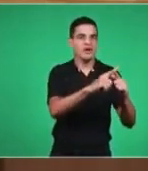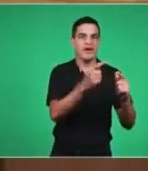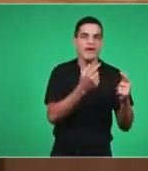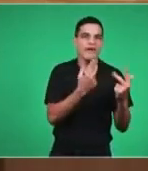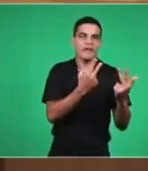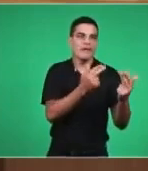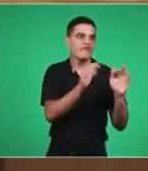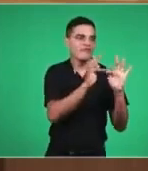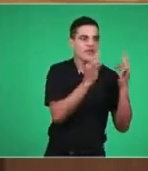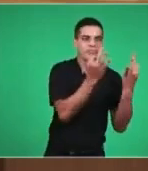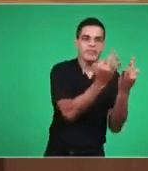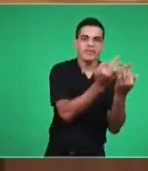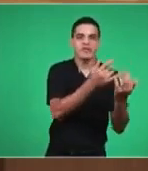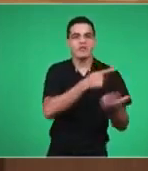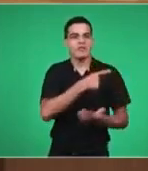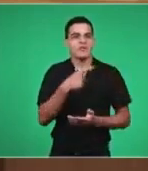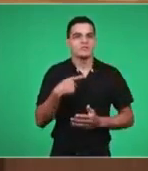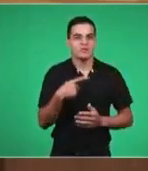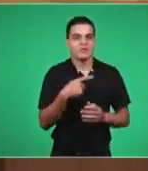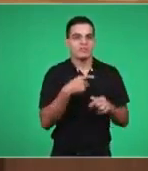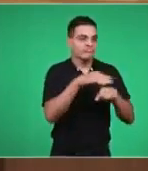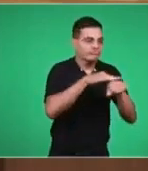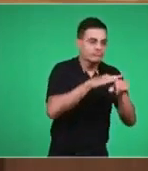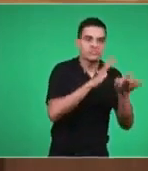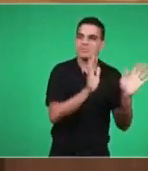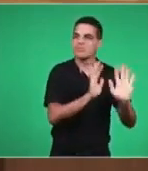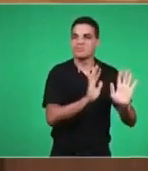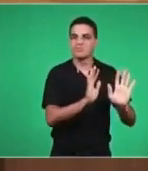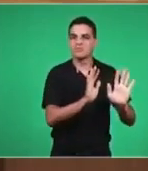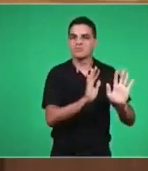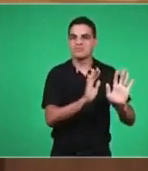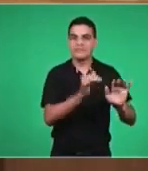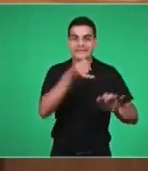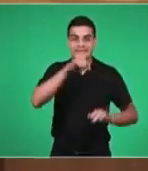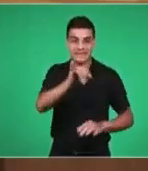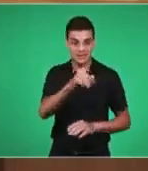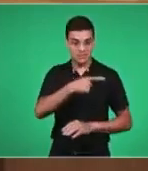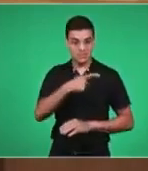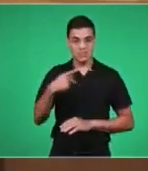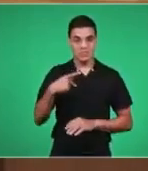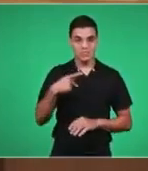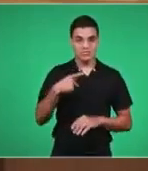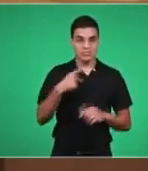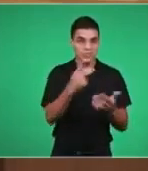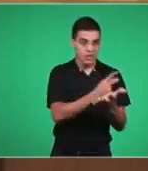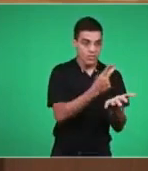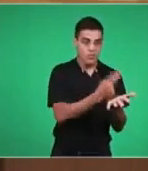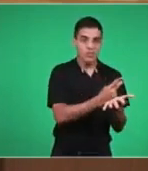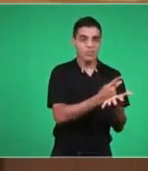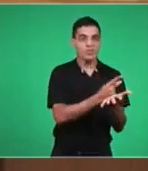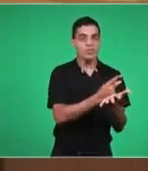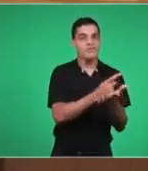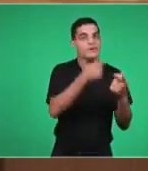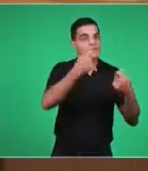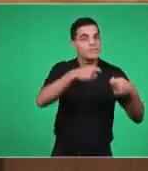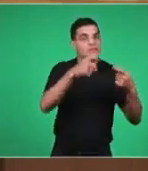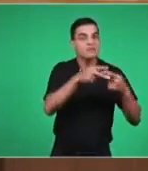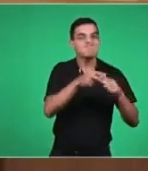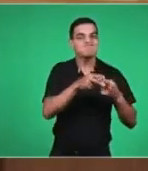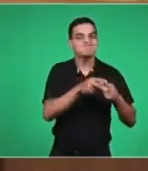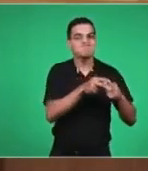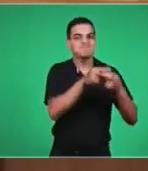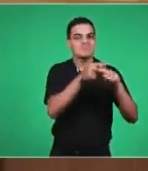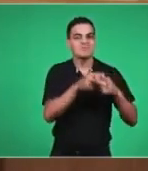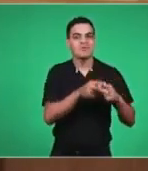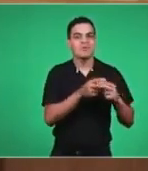a family leader. He is part of the presbytery. Where there is a pastor, where